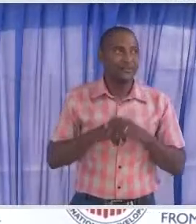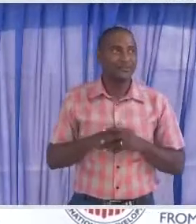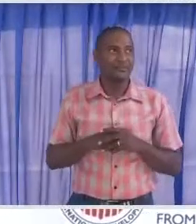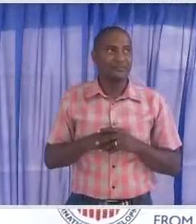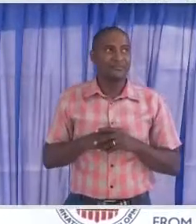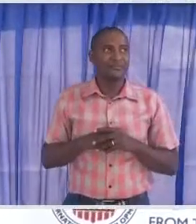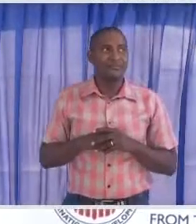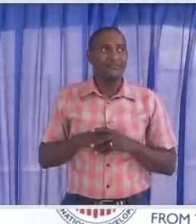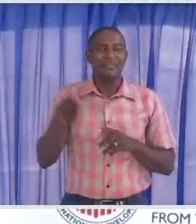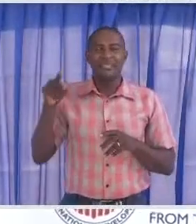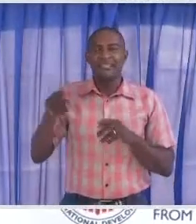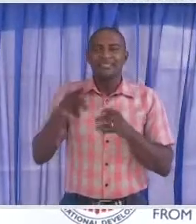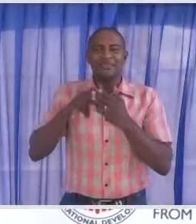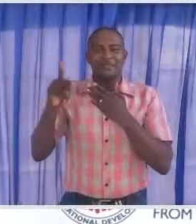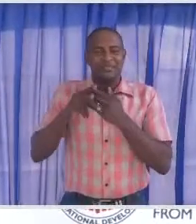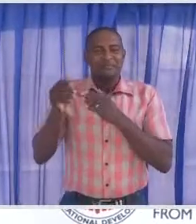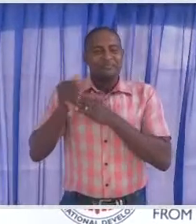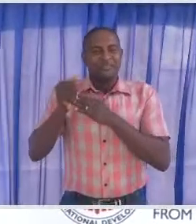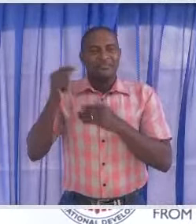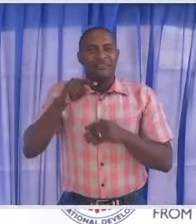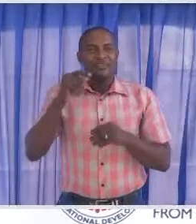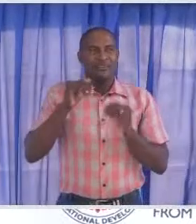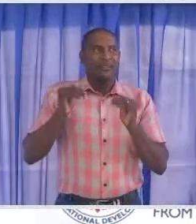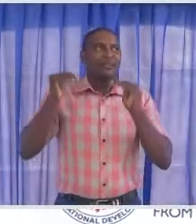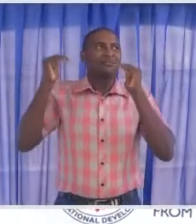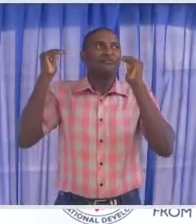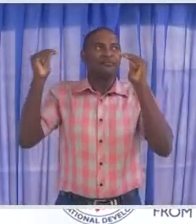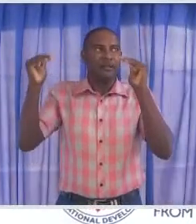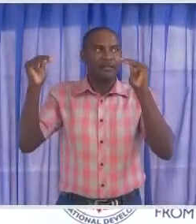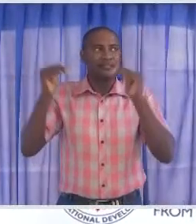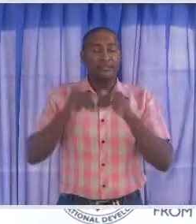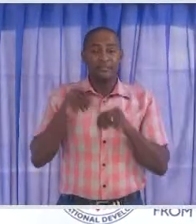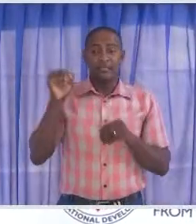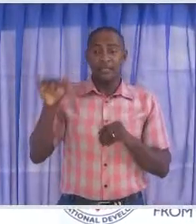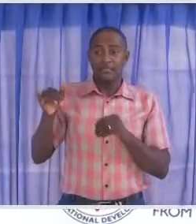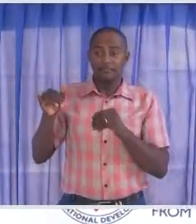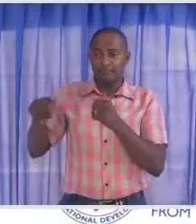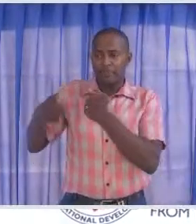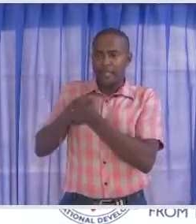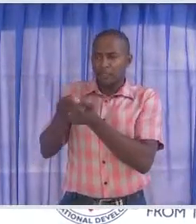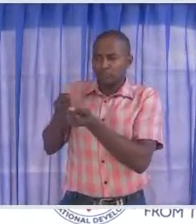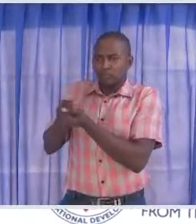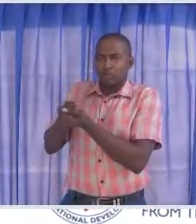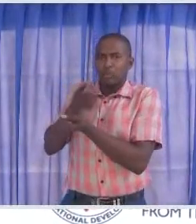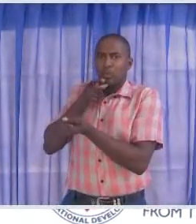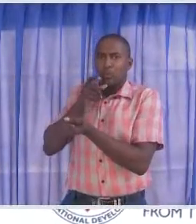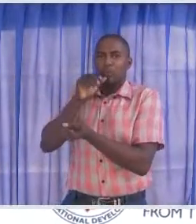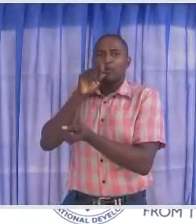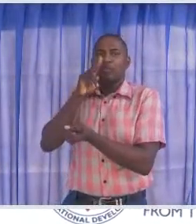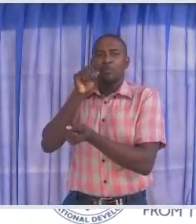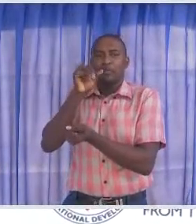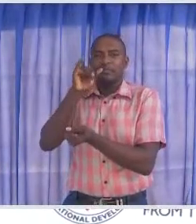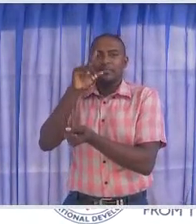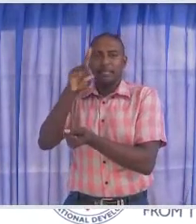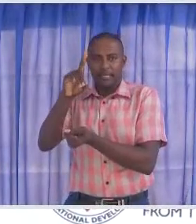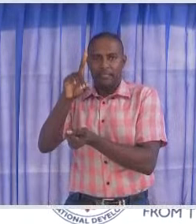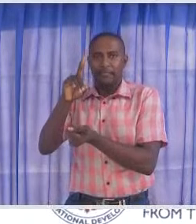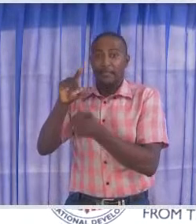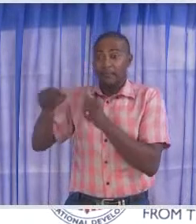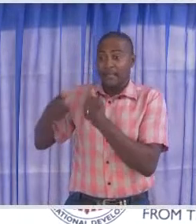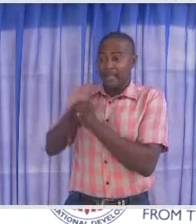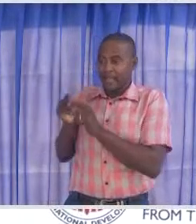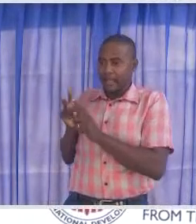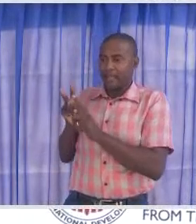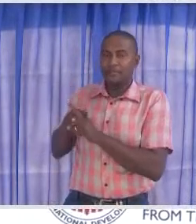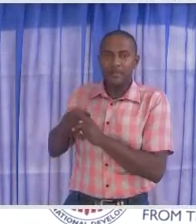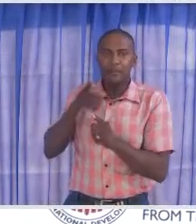for Advance. Advance is a workforce development program funded by USAID, implemented by FHI 360. You're